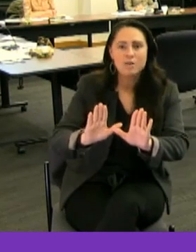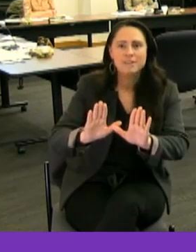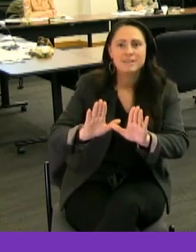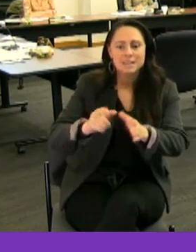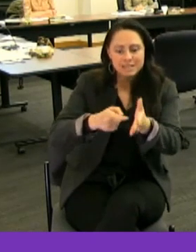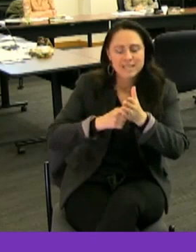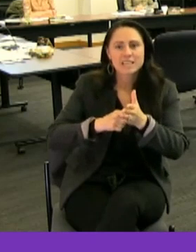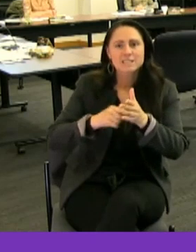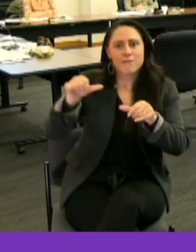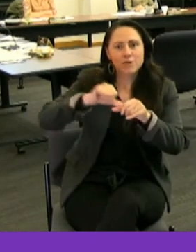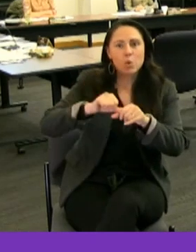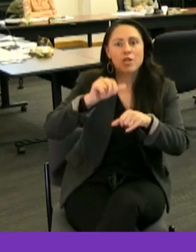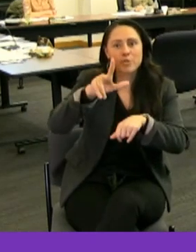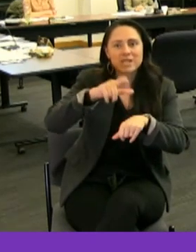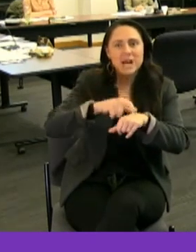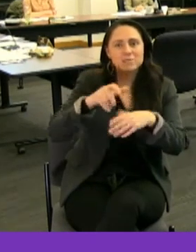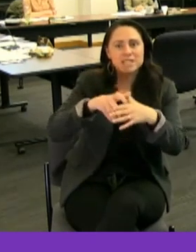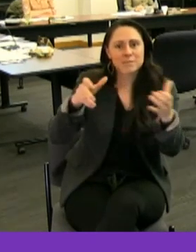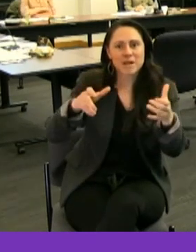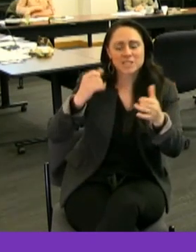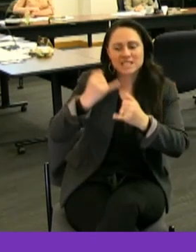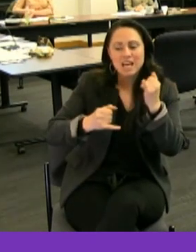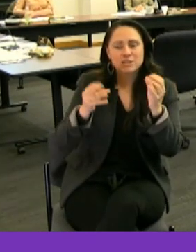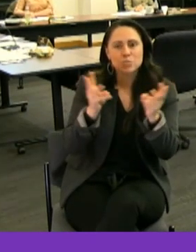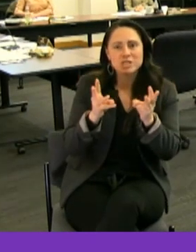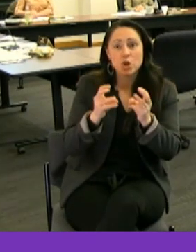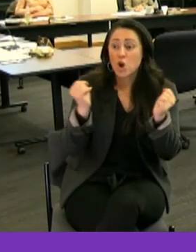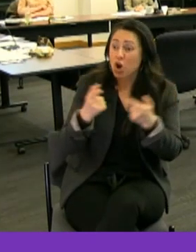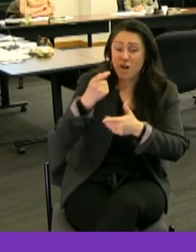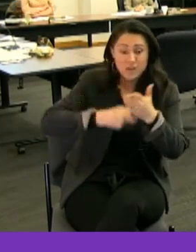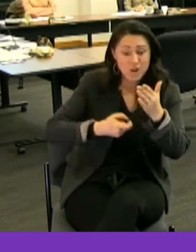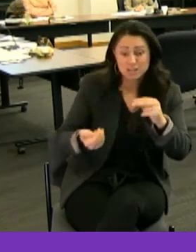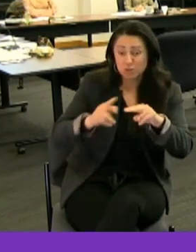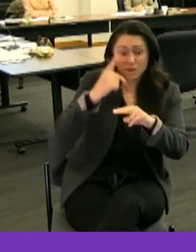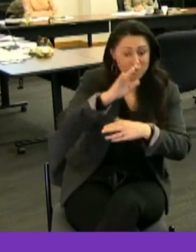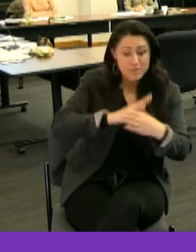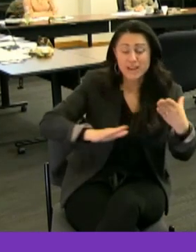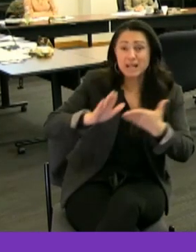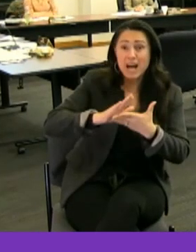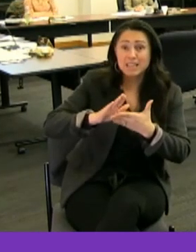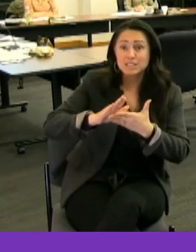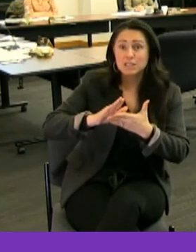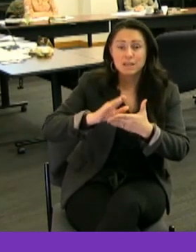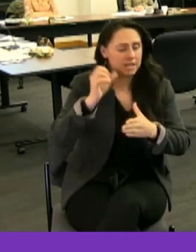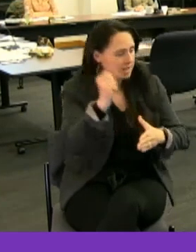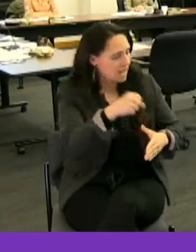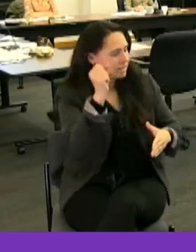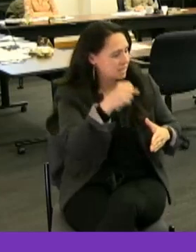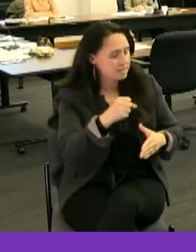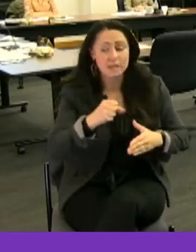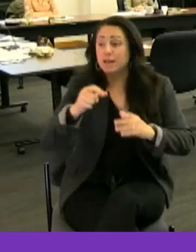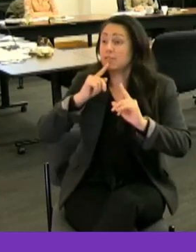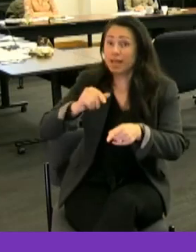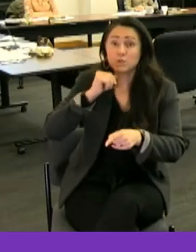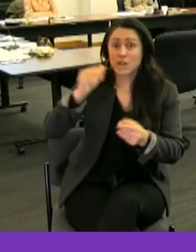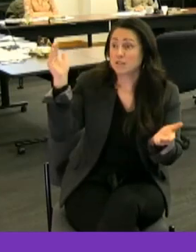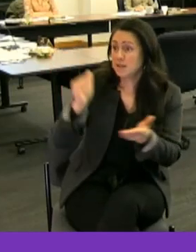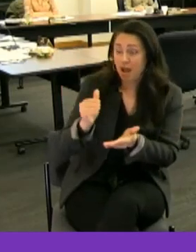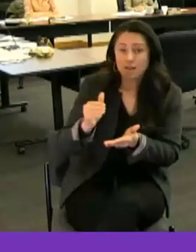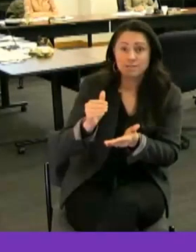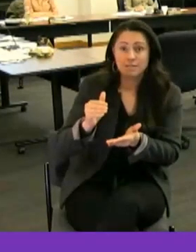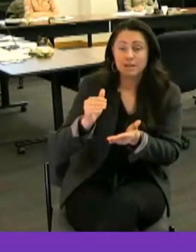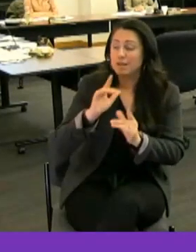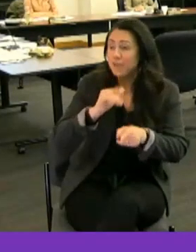3 times as much as it did last winter. Absolutely. All the costs are going up. Yes. For the college. Yes. The answer isn't to cut, and the answer certainly is not